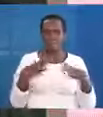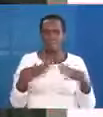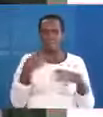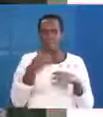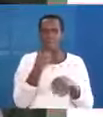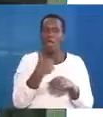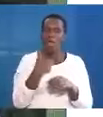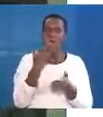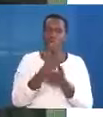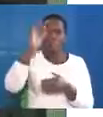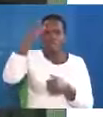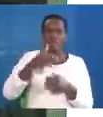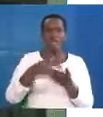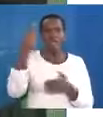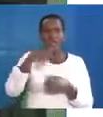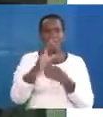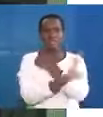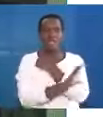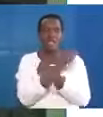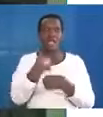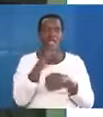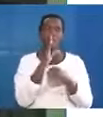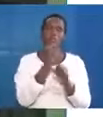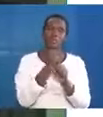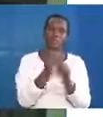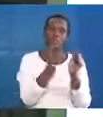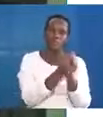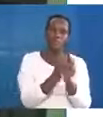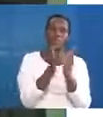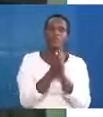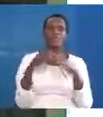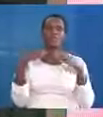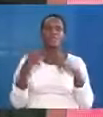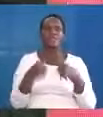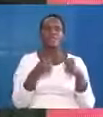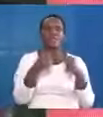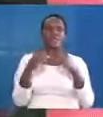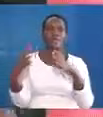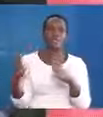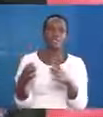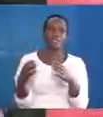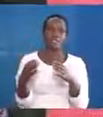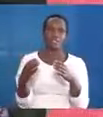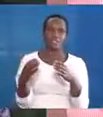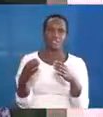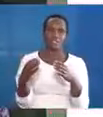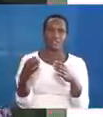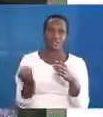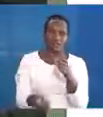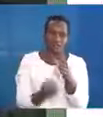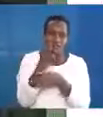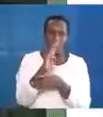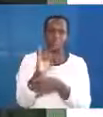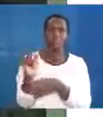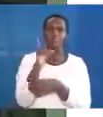together with the committee of, with the steering committee. And this is the result. So